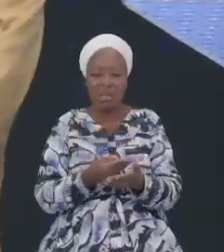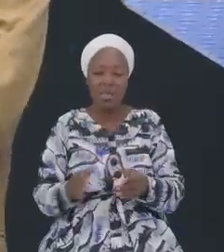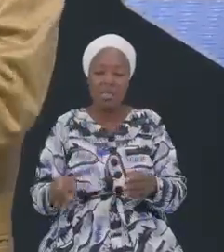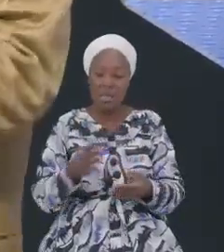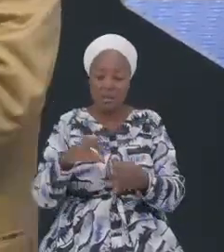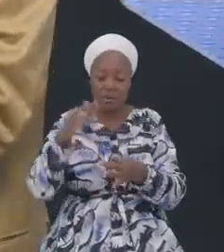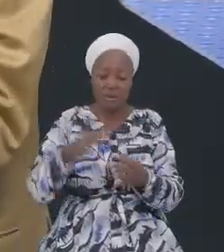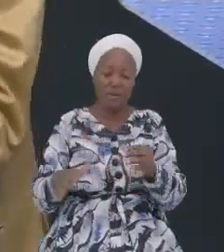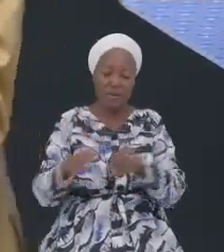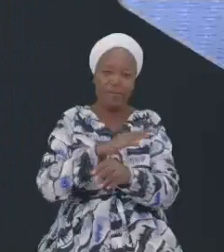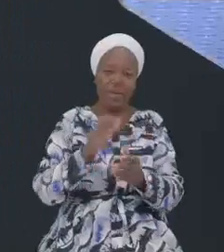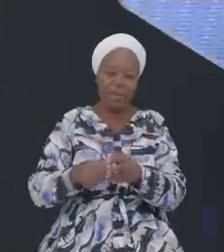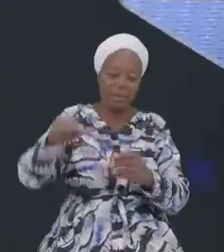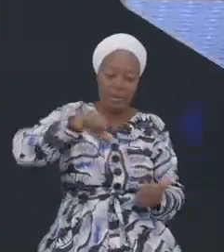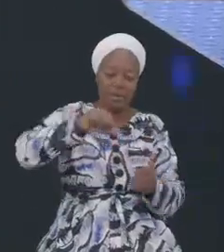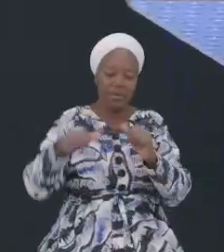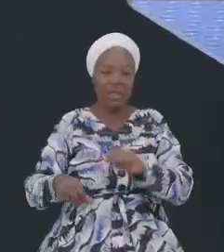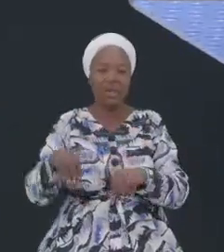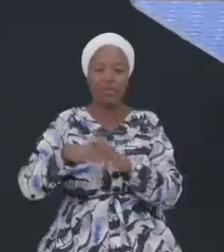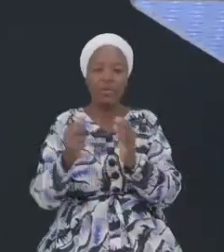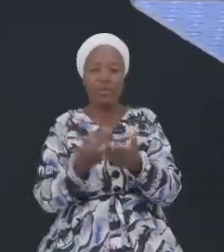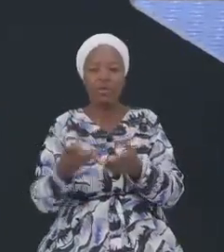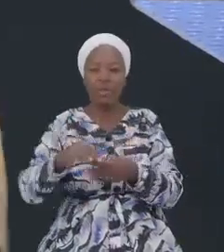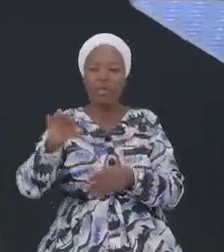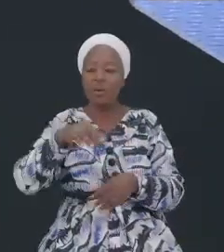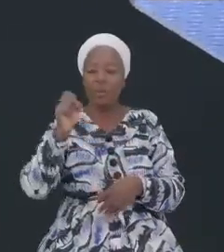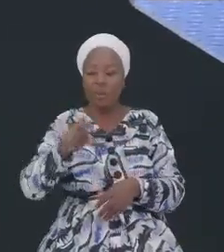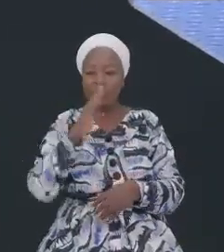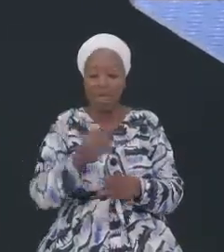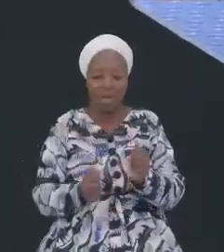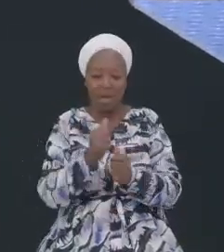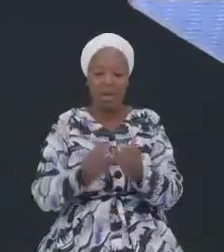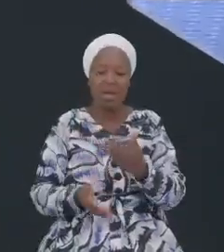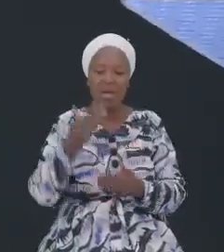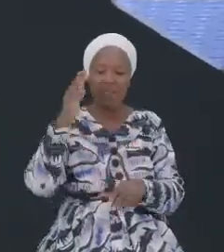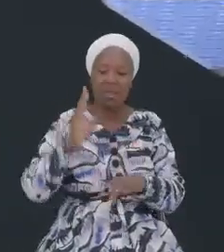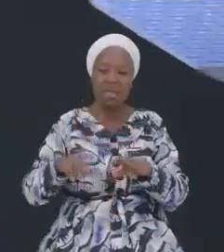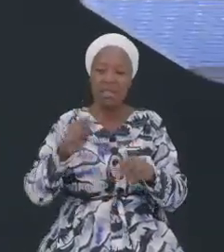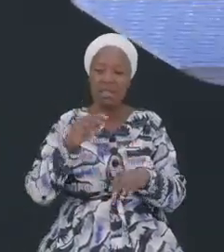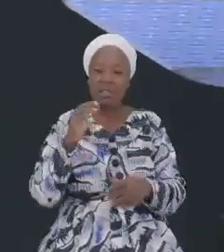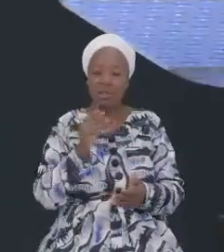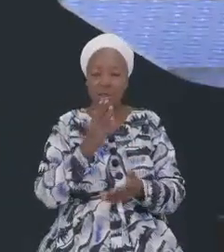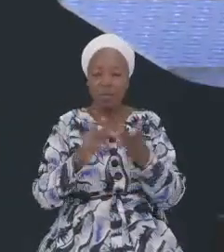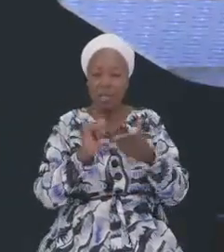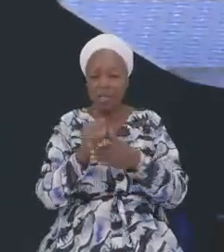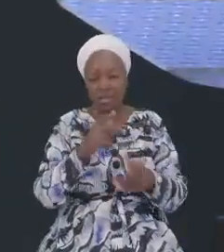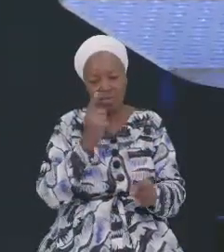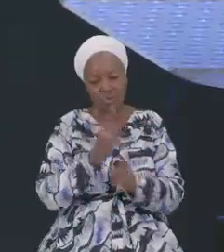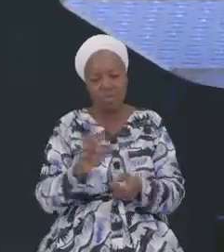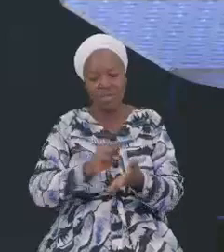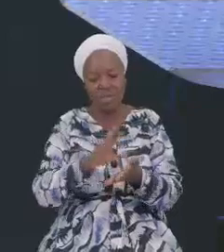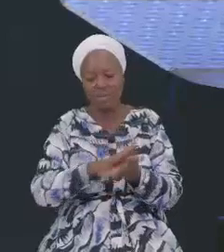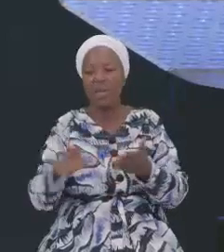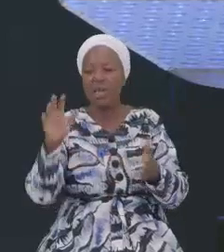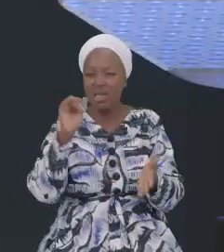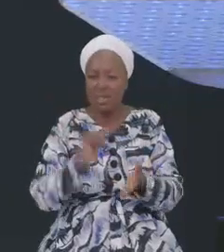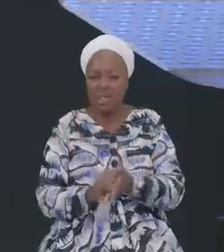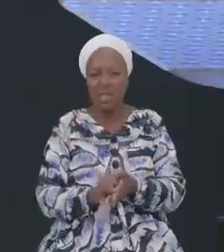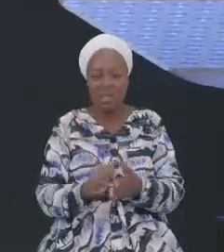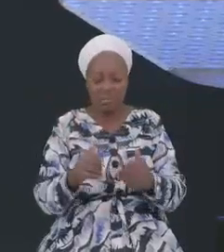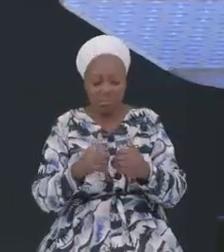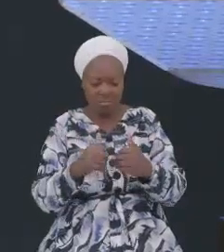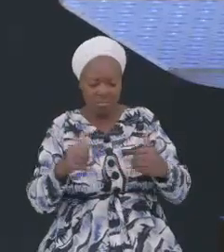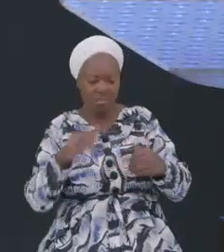be higher than the person who is just saved and sanctified. That edge must be there, and